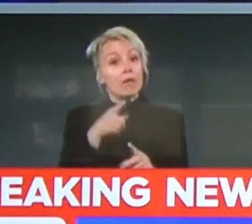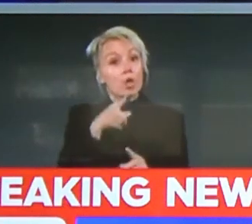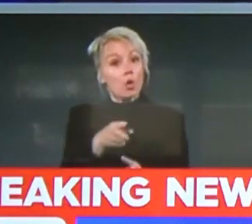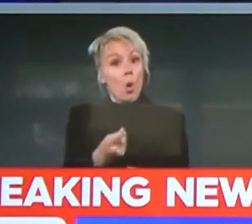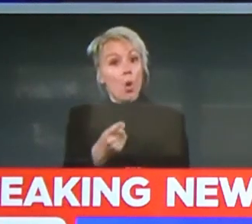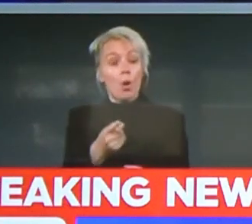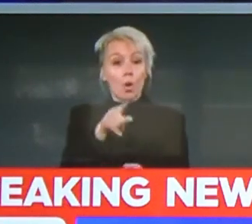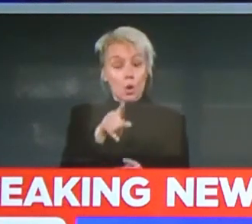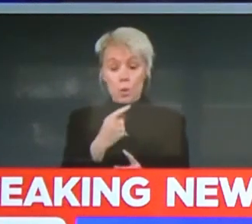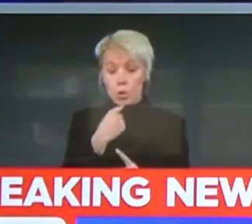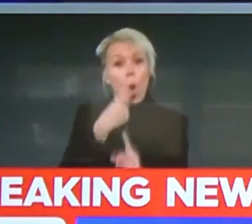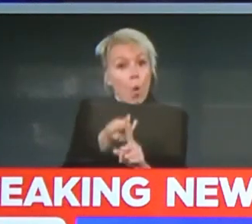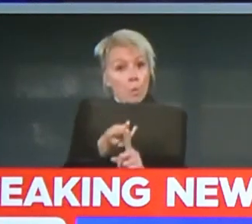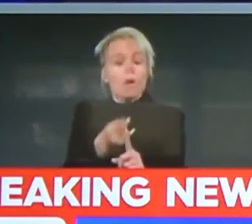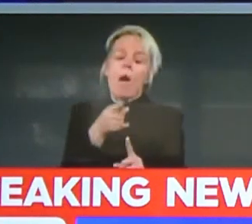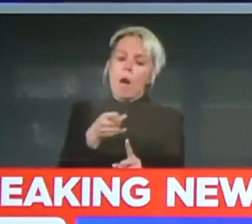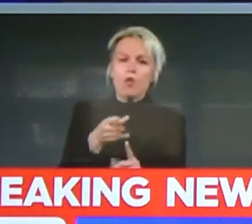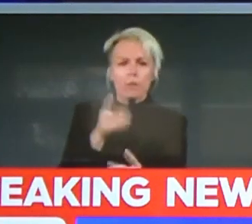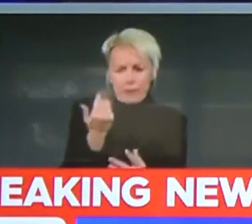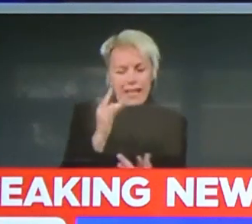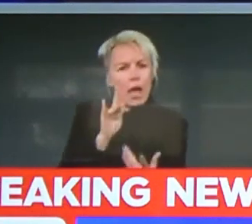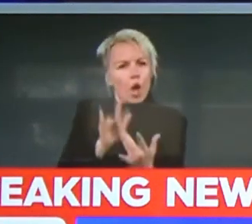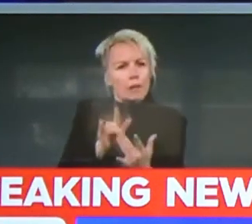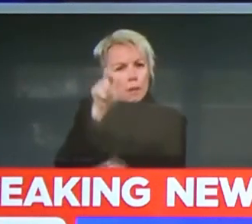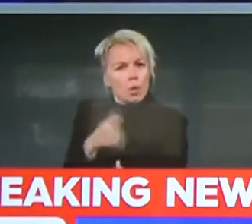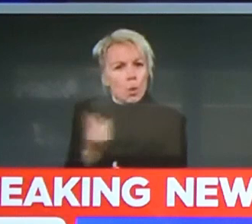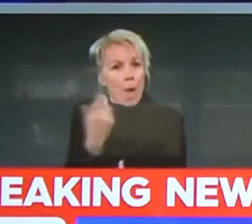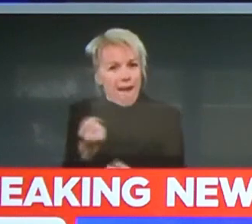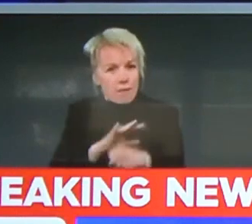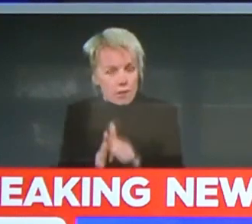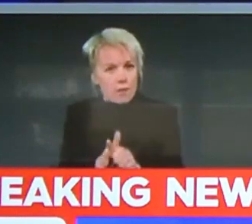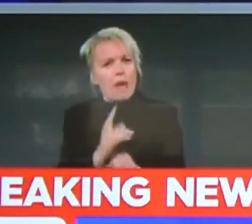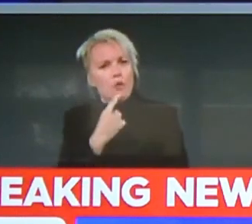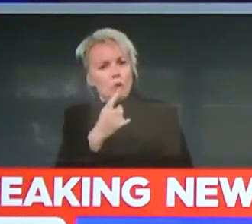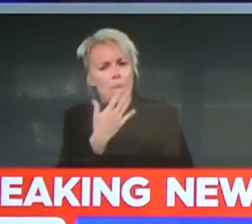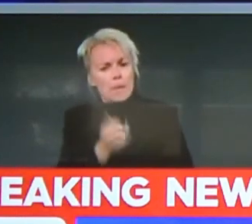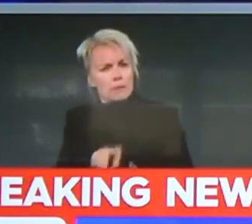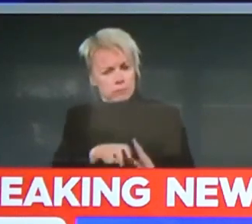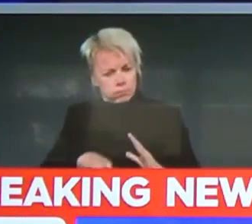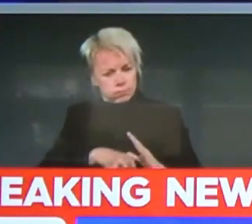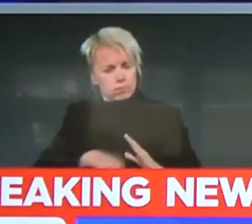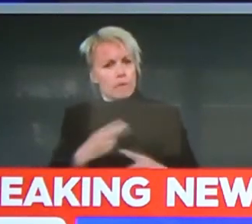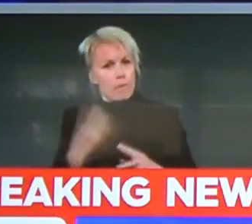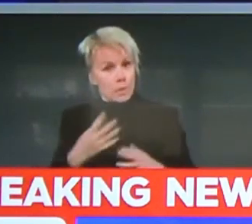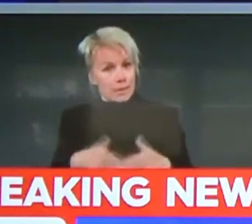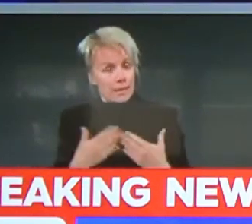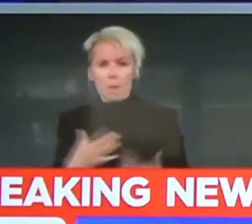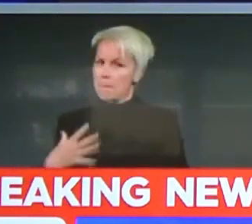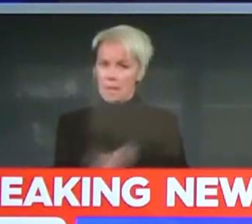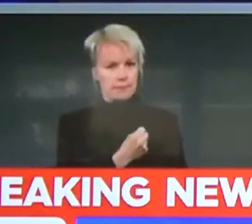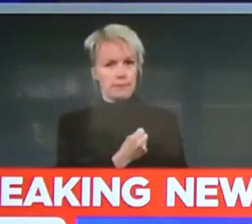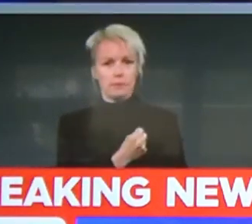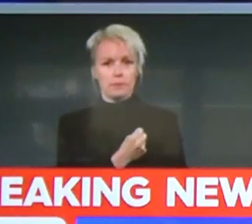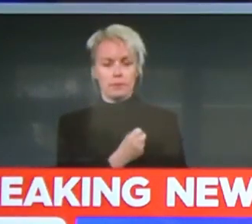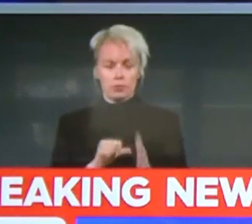of a case and you're told that by the state and territory public health official and you're told to isolate for 14 days, you must isolate.